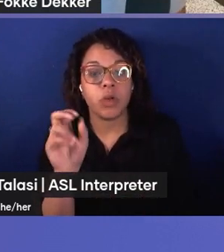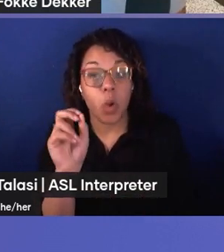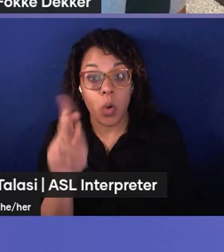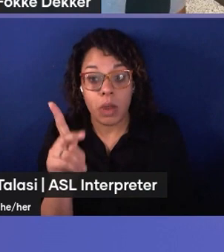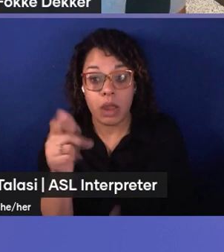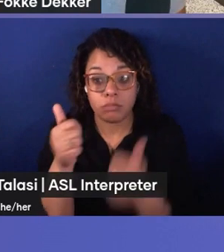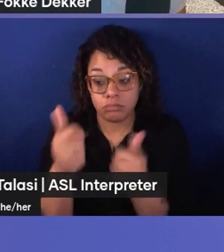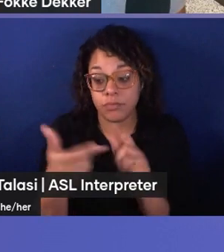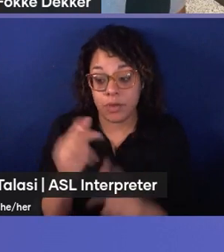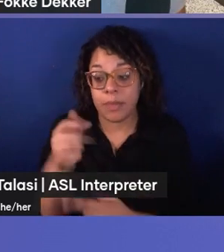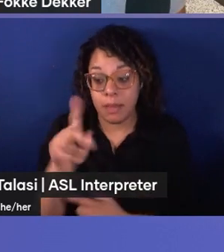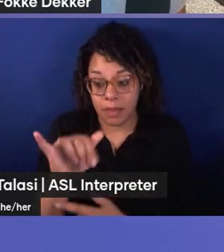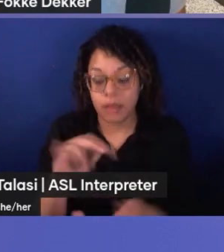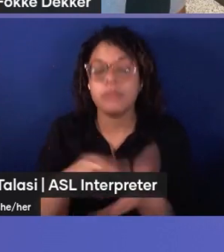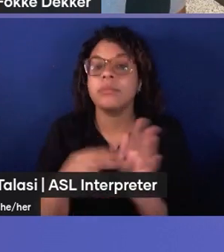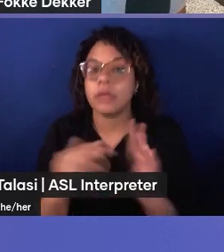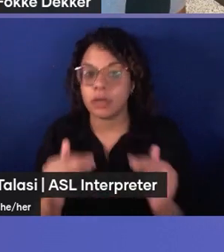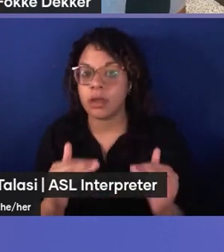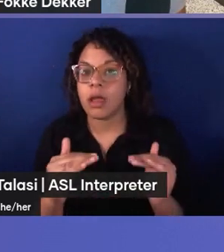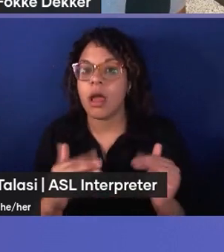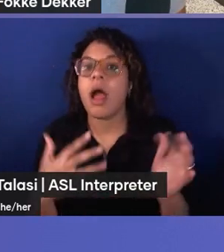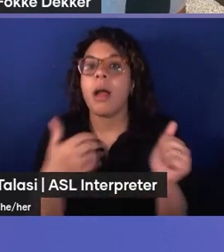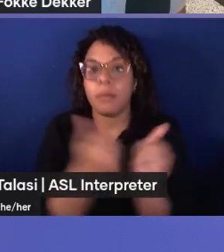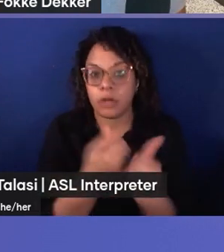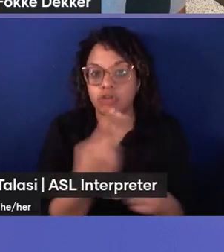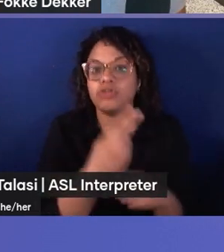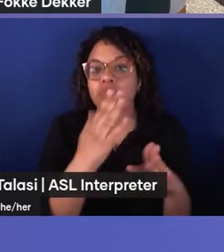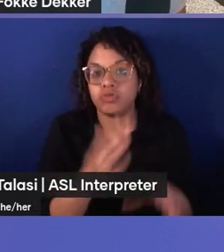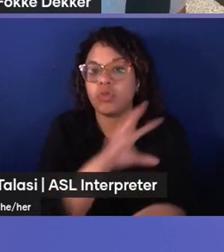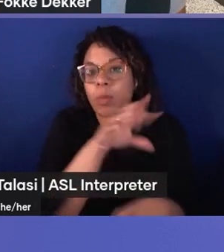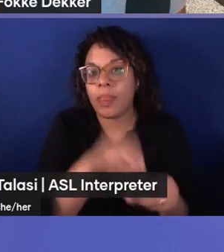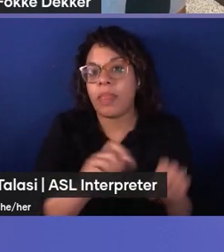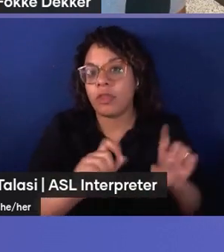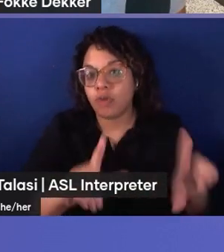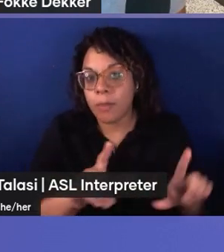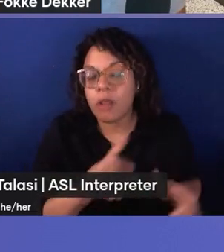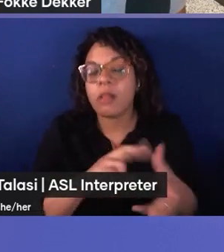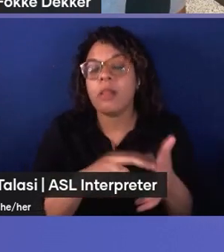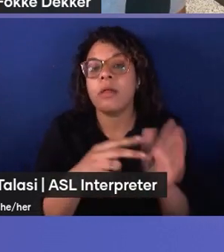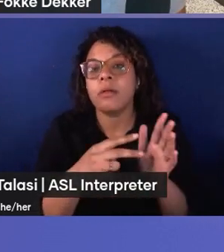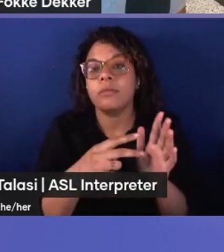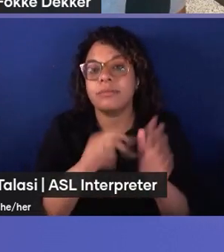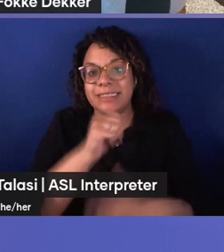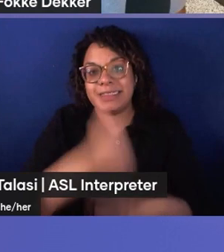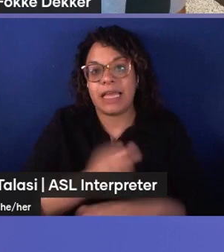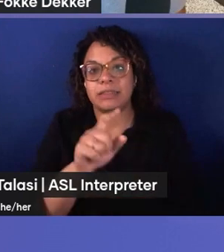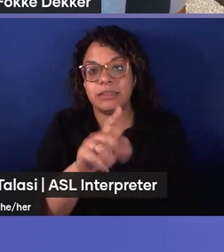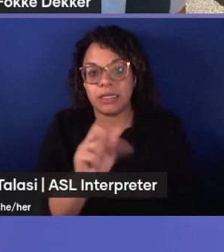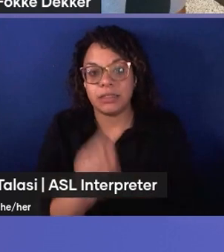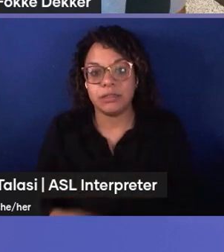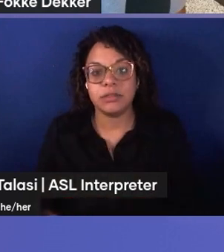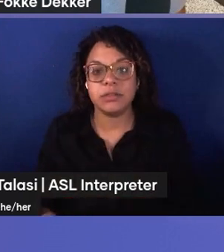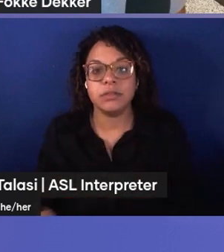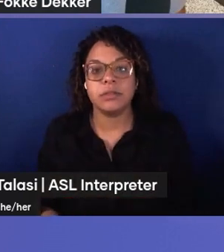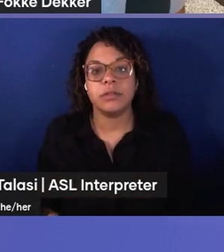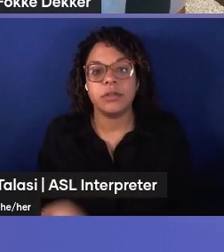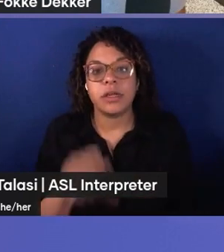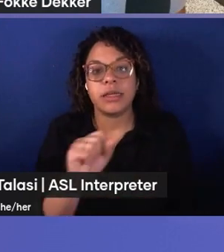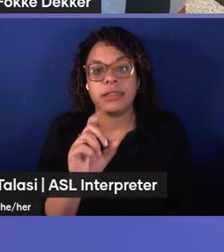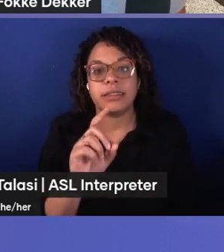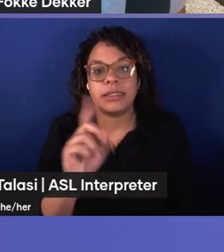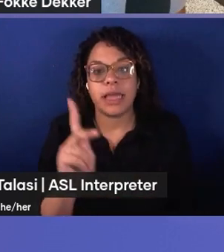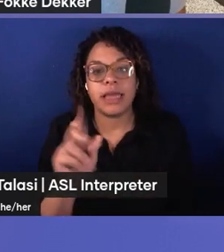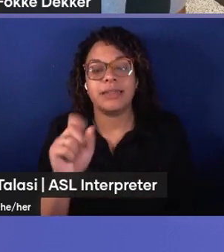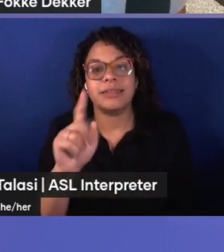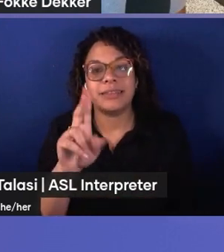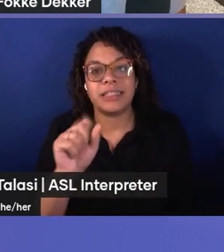API, we update the user in the terminal, and then we set the status. So SDK.status report alive